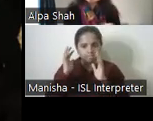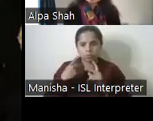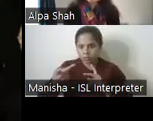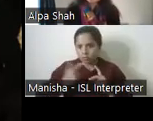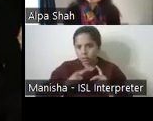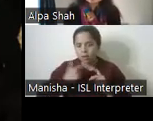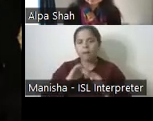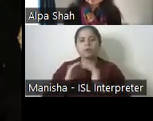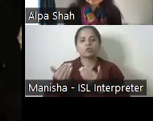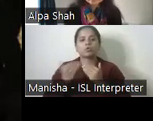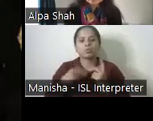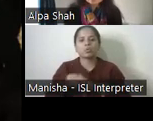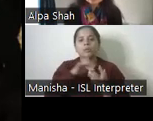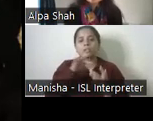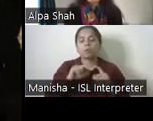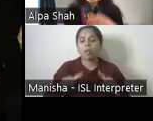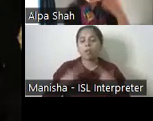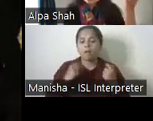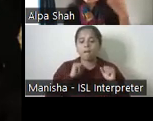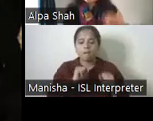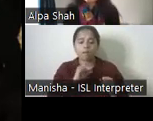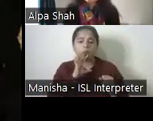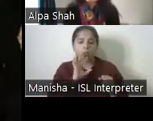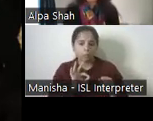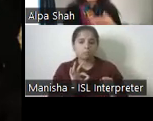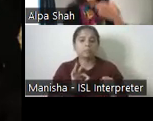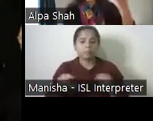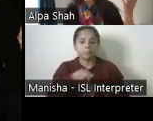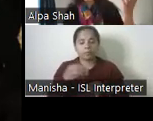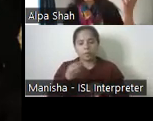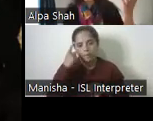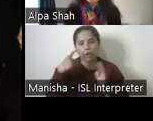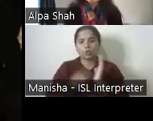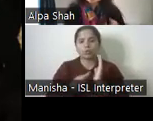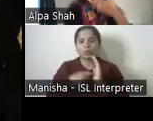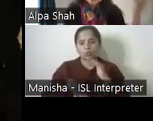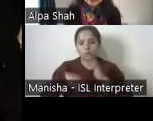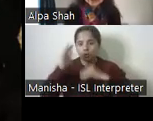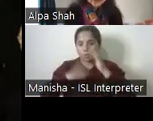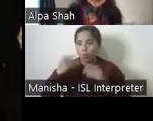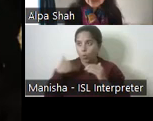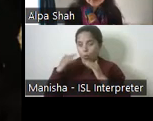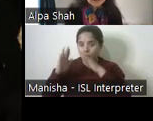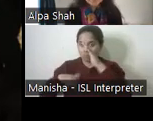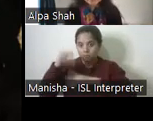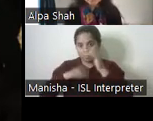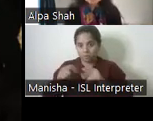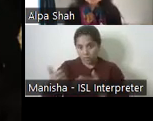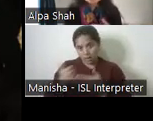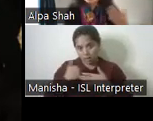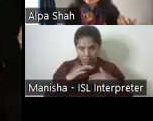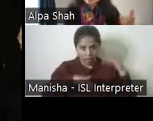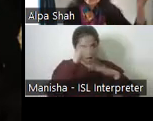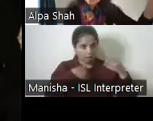central to reproducing life. So like, for example, the principle is if you're building a house, you know, you help me build my